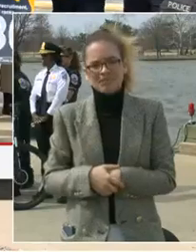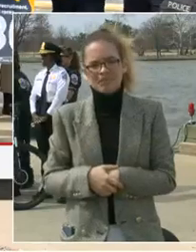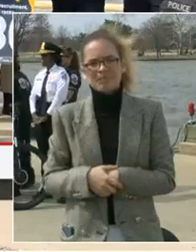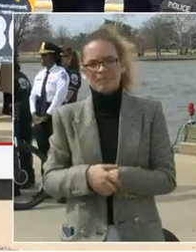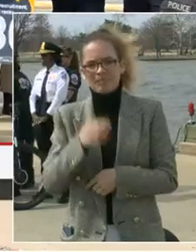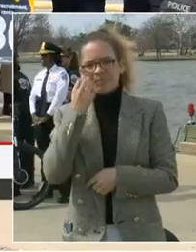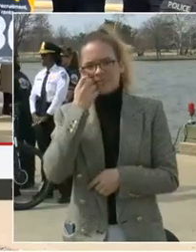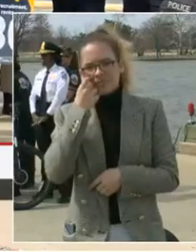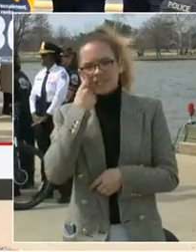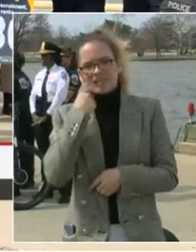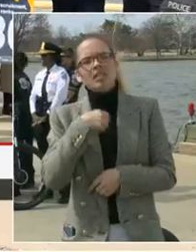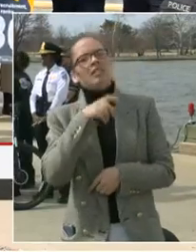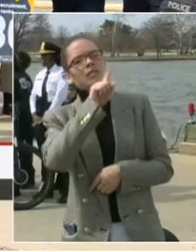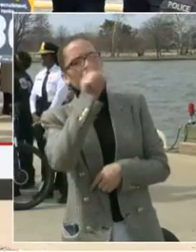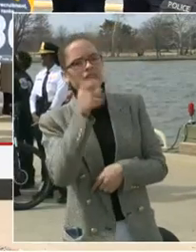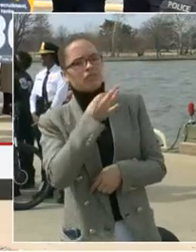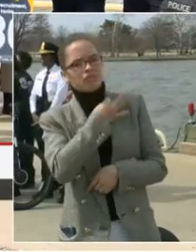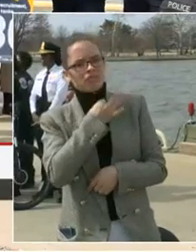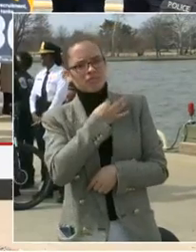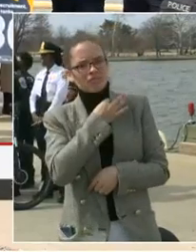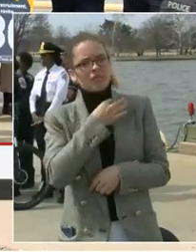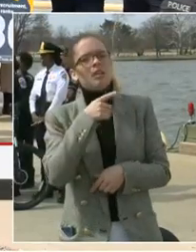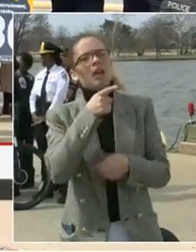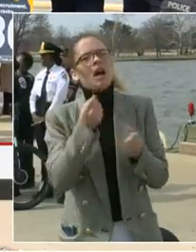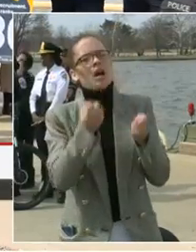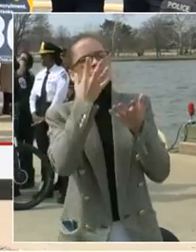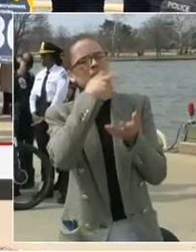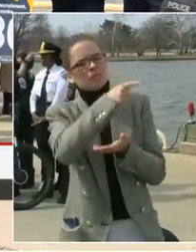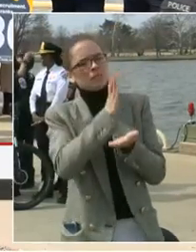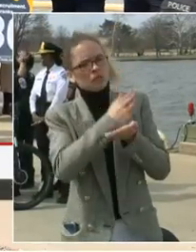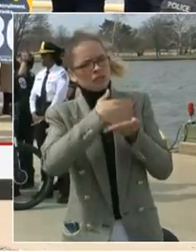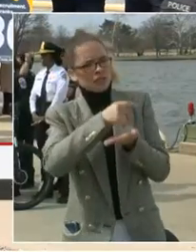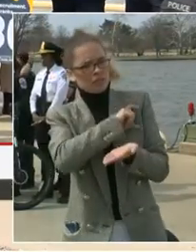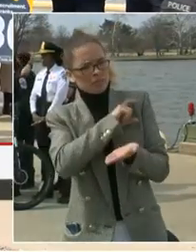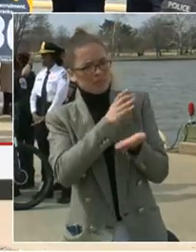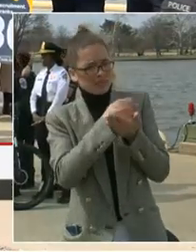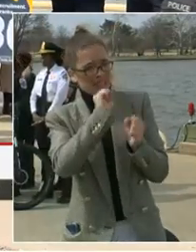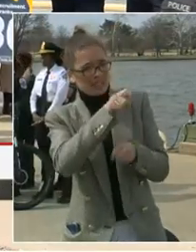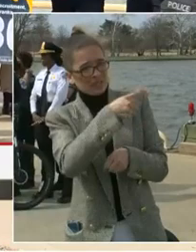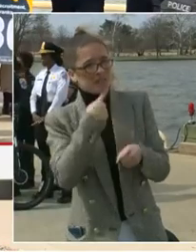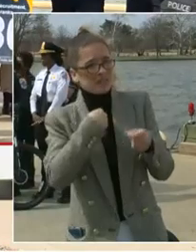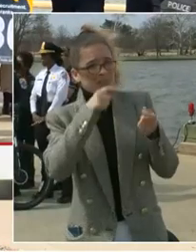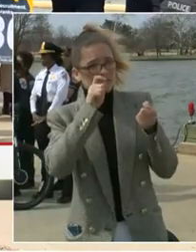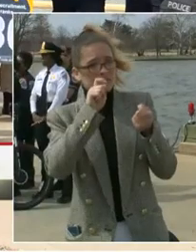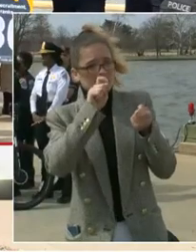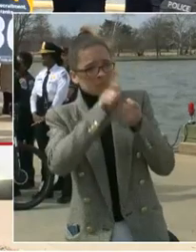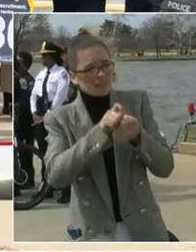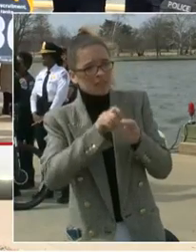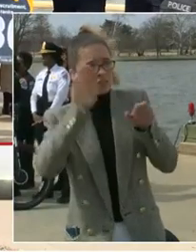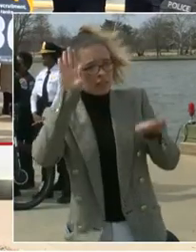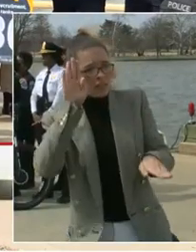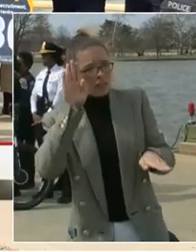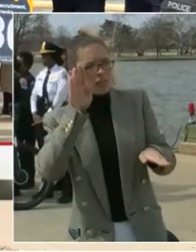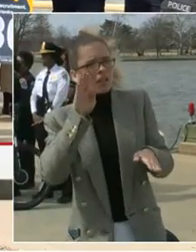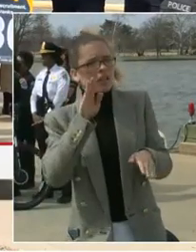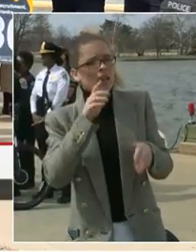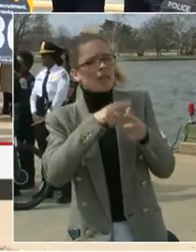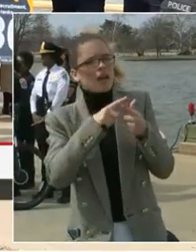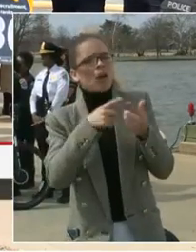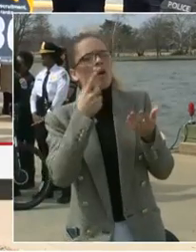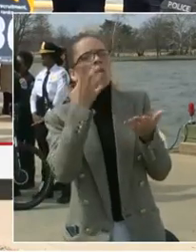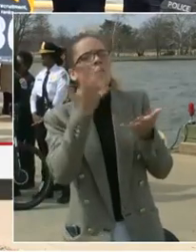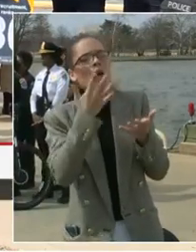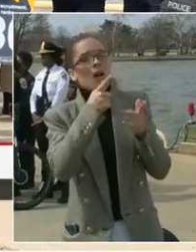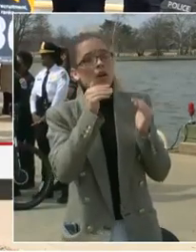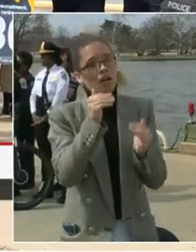officers are you putting in your budget for funding for? Can you tell us the exact number of sworn right now that you say we're at the lowest, and then what you want to get to, what